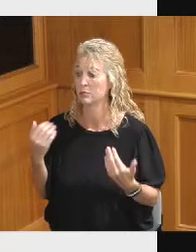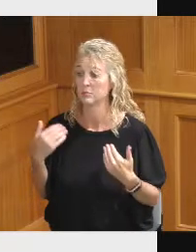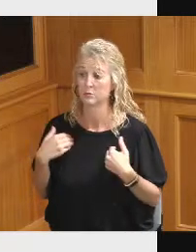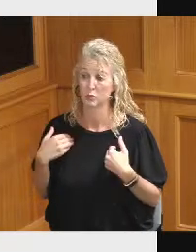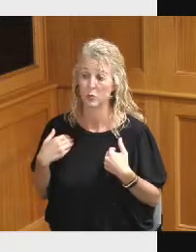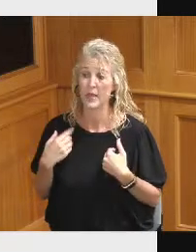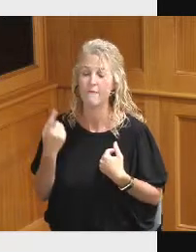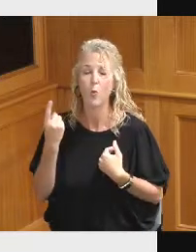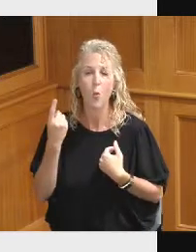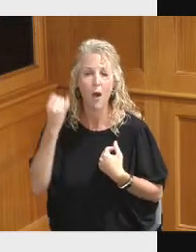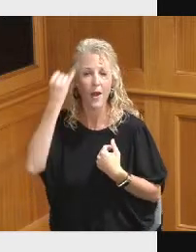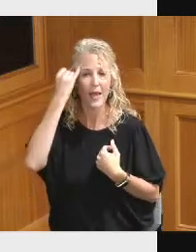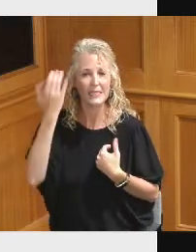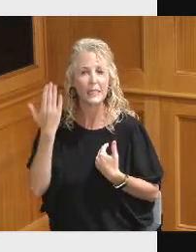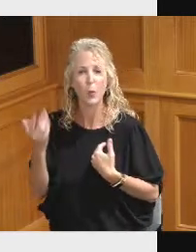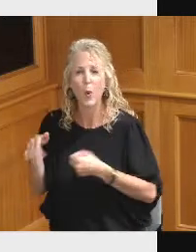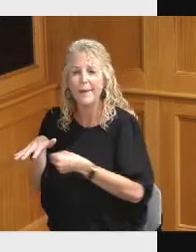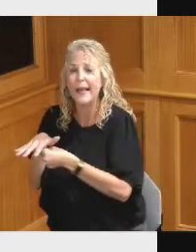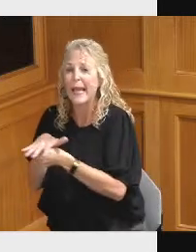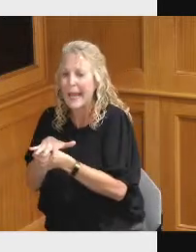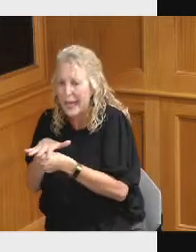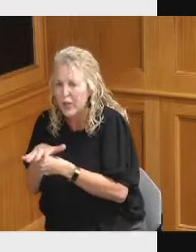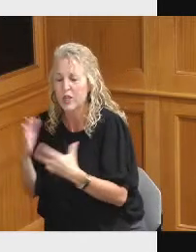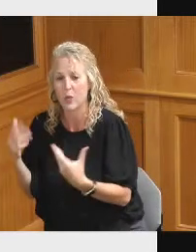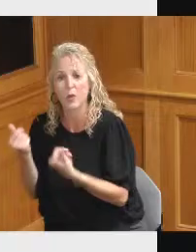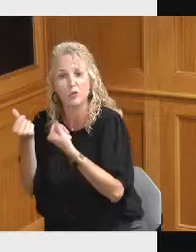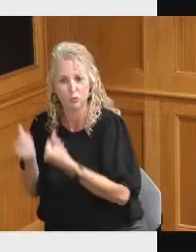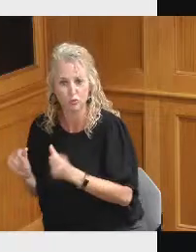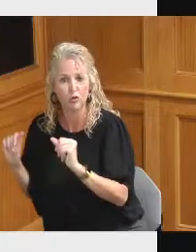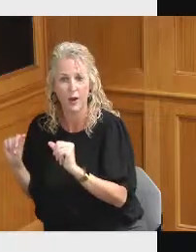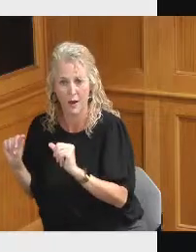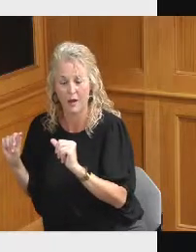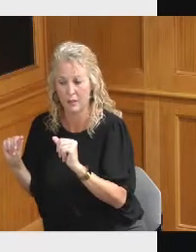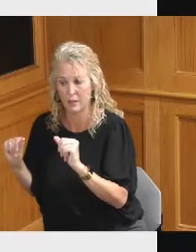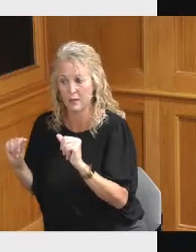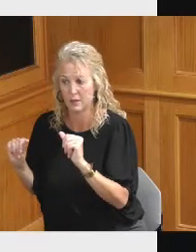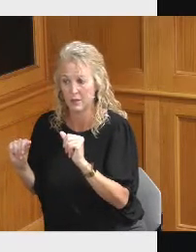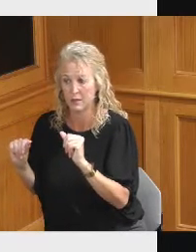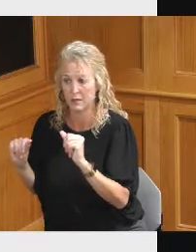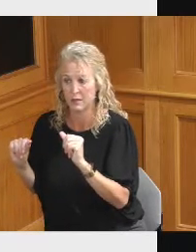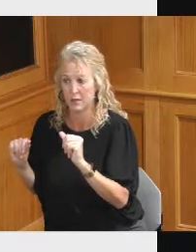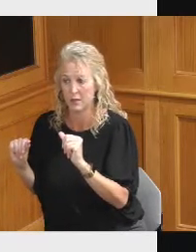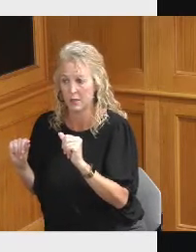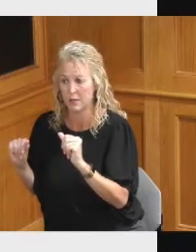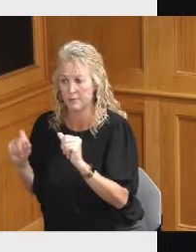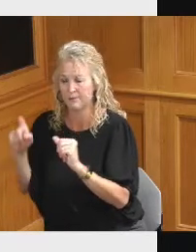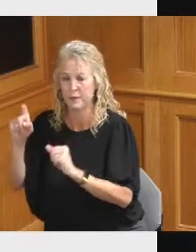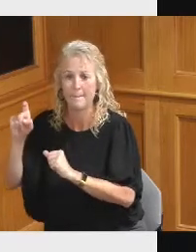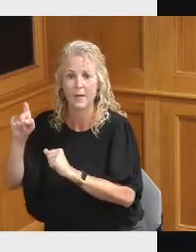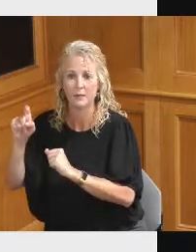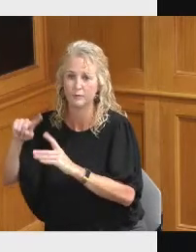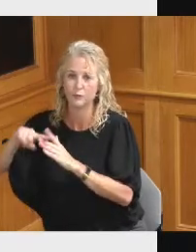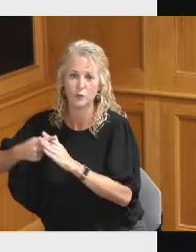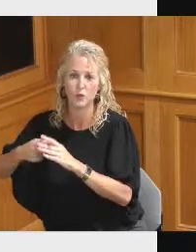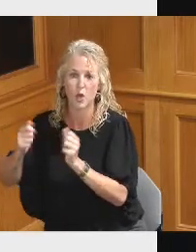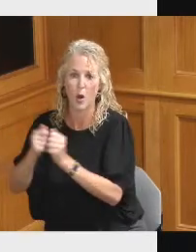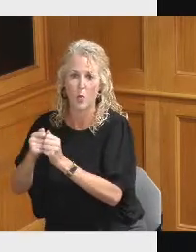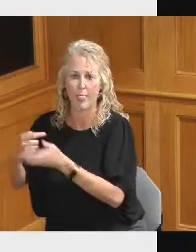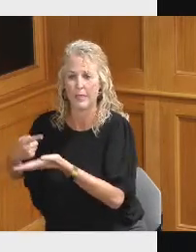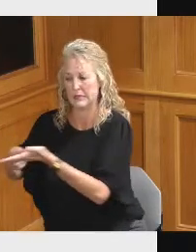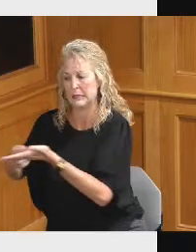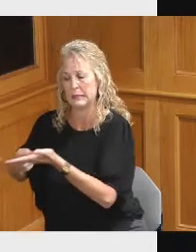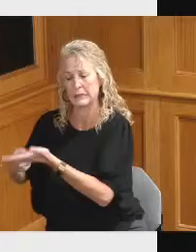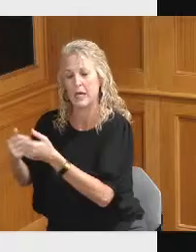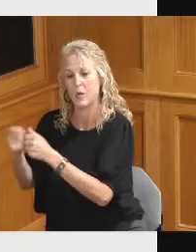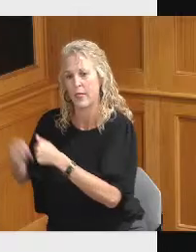a neighborhood that we would like to roll out this pilot in. We need to engage in the discussion with folks